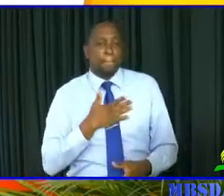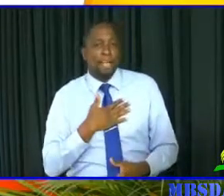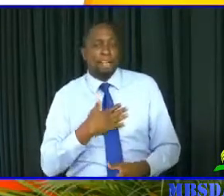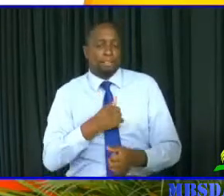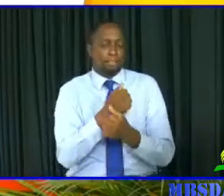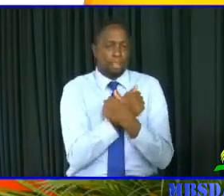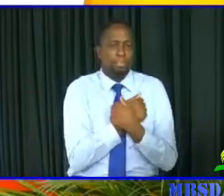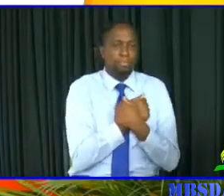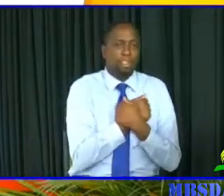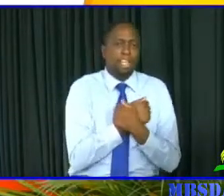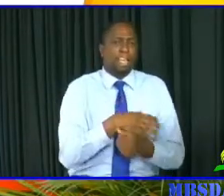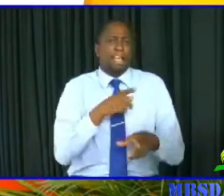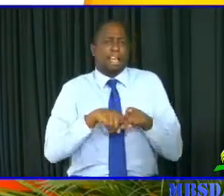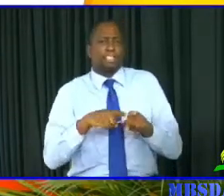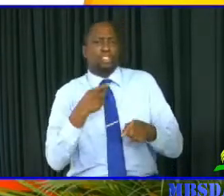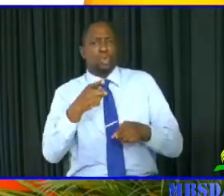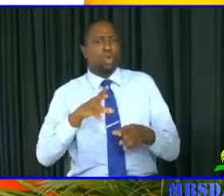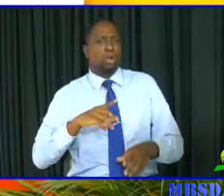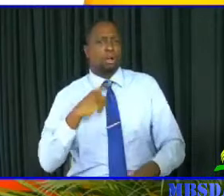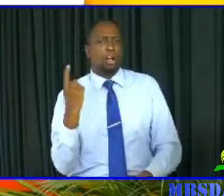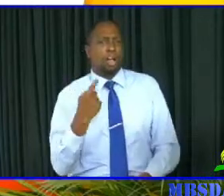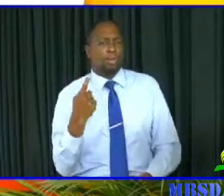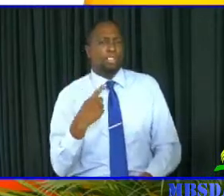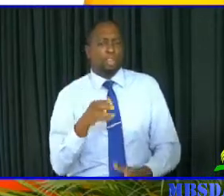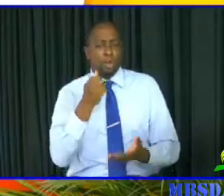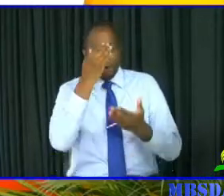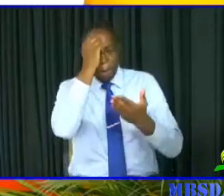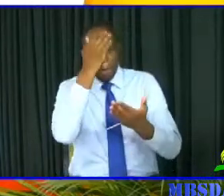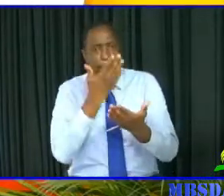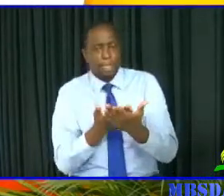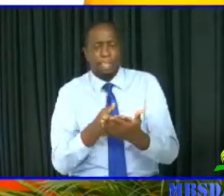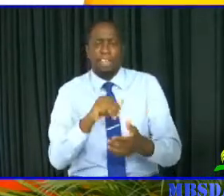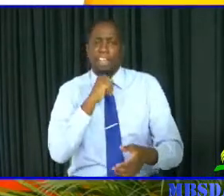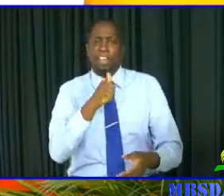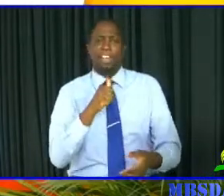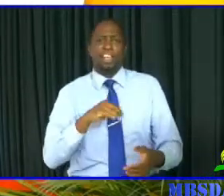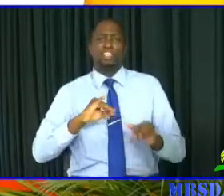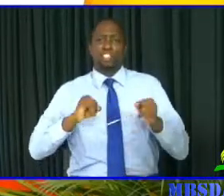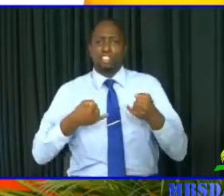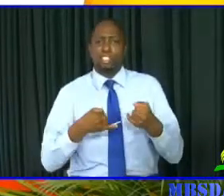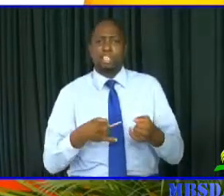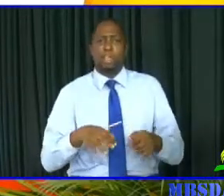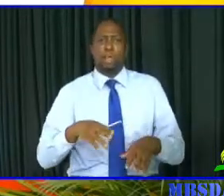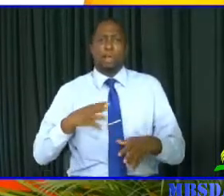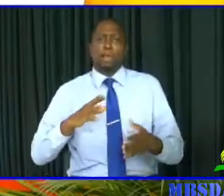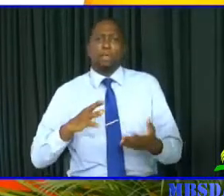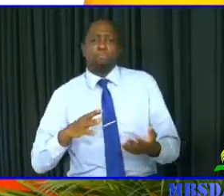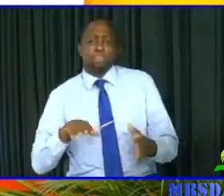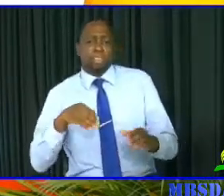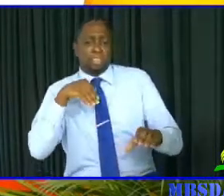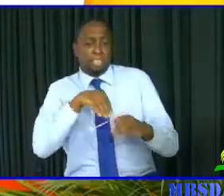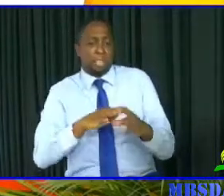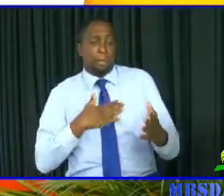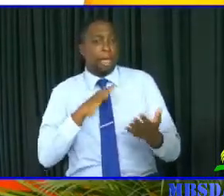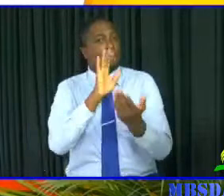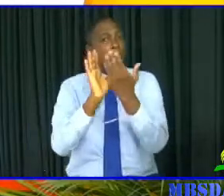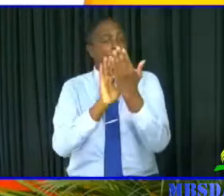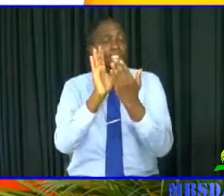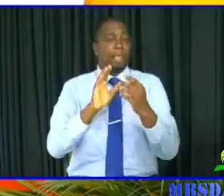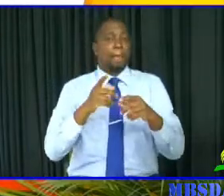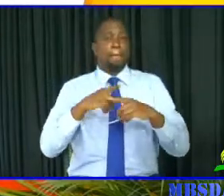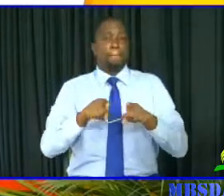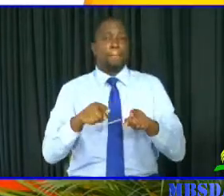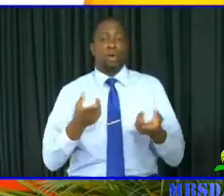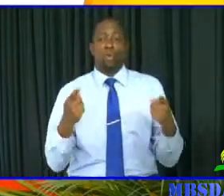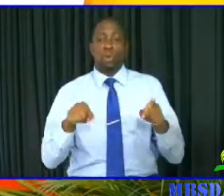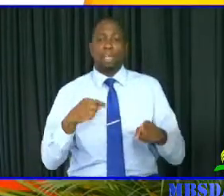have always obeyed, not as in my presence only, but now much more in my absence, work out